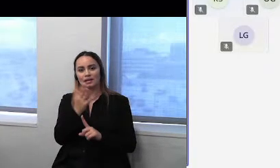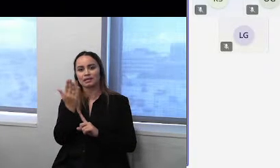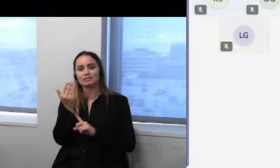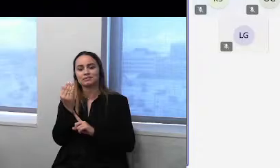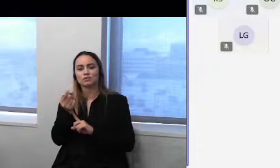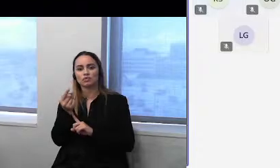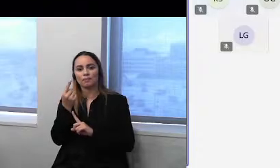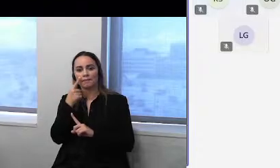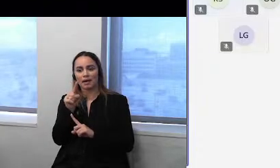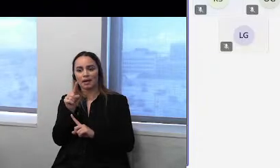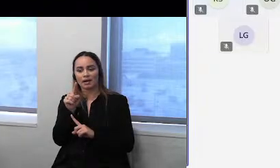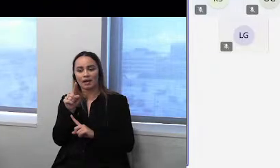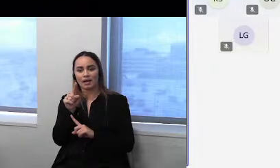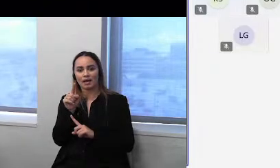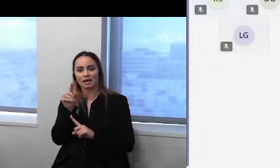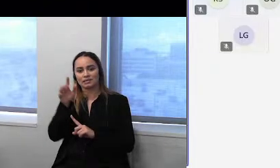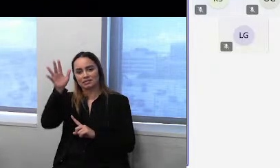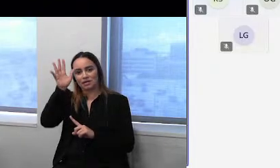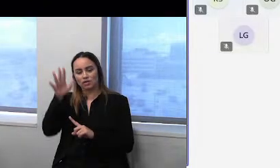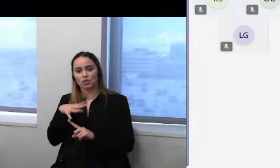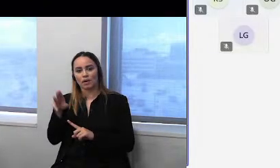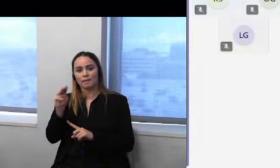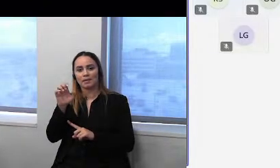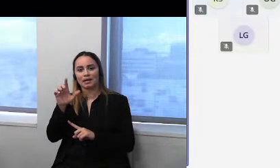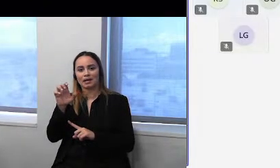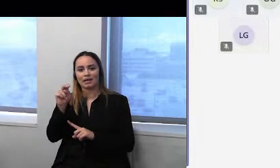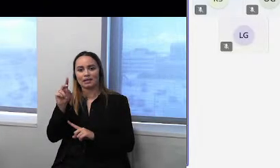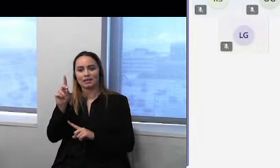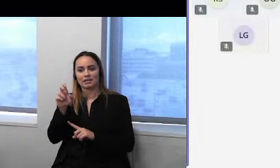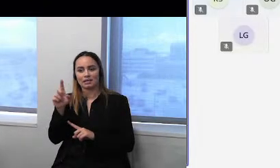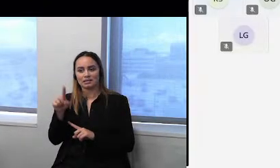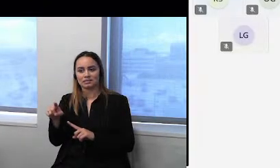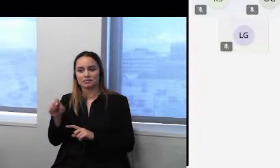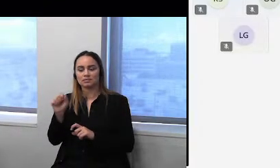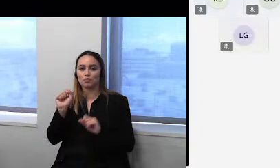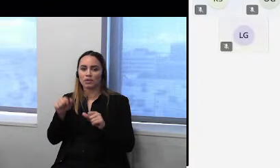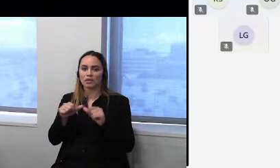for. I apologize, Mr. Gonzalez. Please continue.